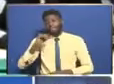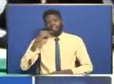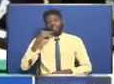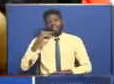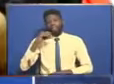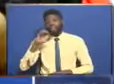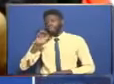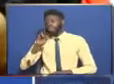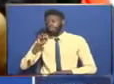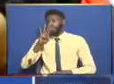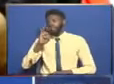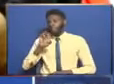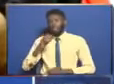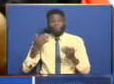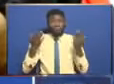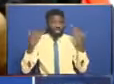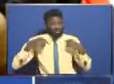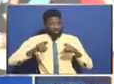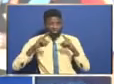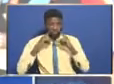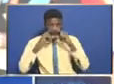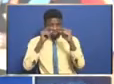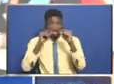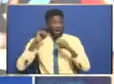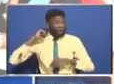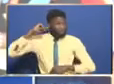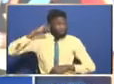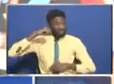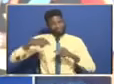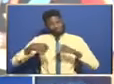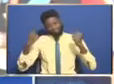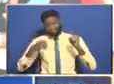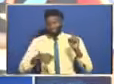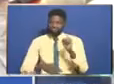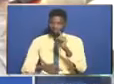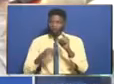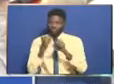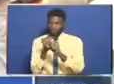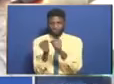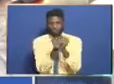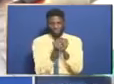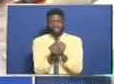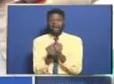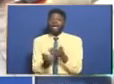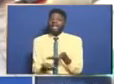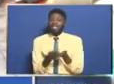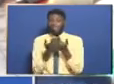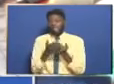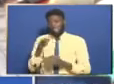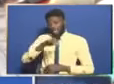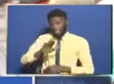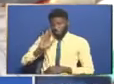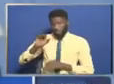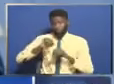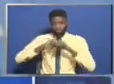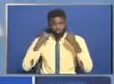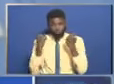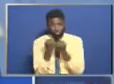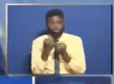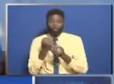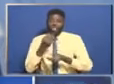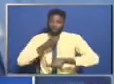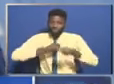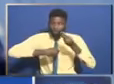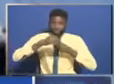vote to put aside their political differences and forge forward in shaping the region's social, economical and political landscape. We have to